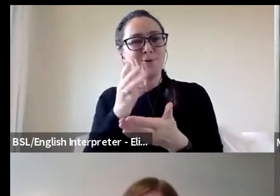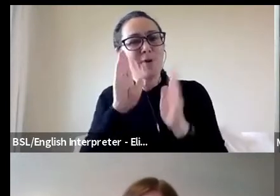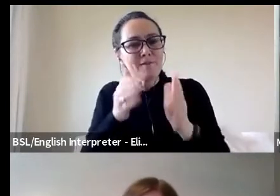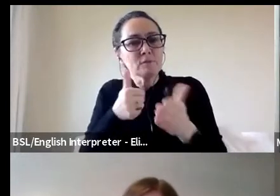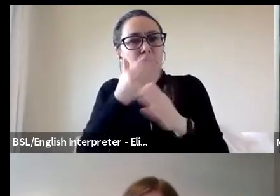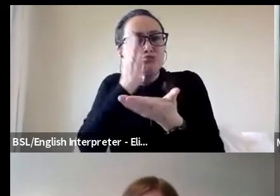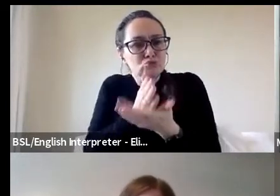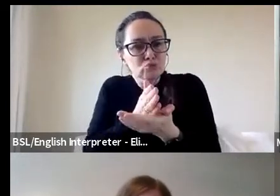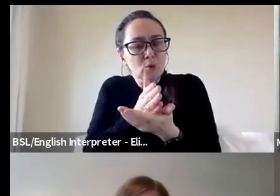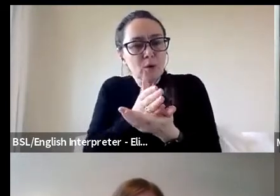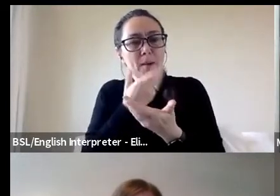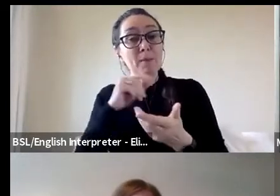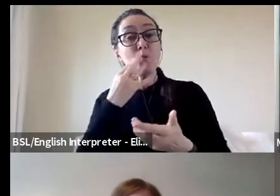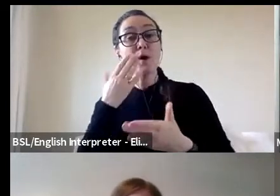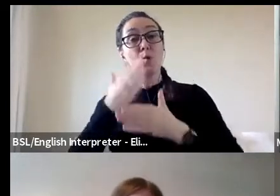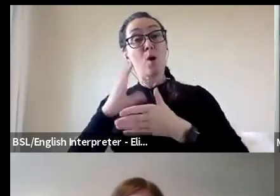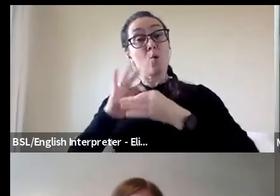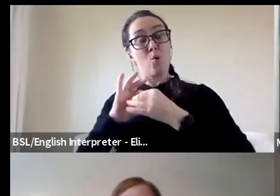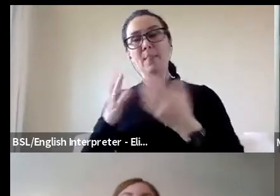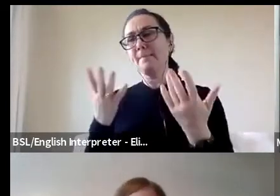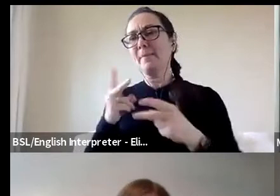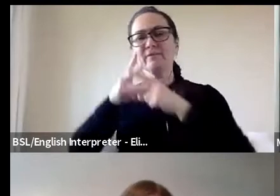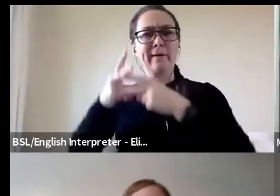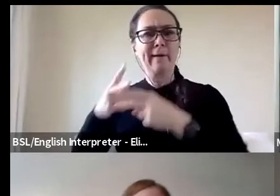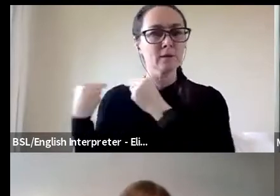people who are working at home for caring responsibilities or